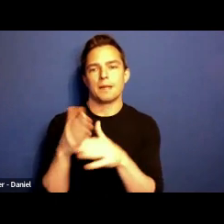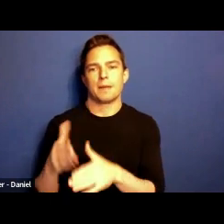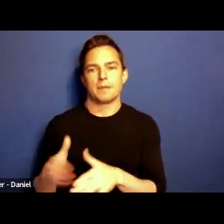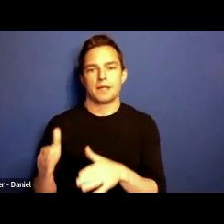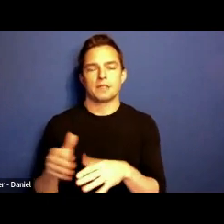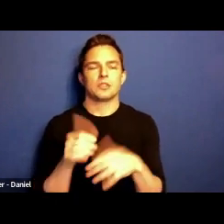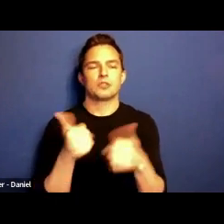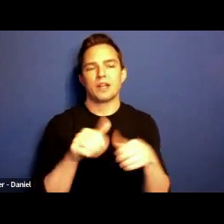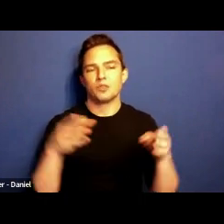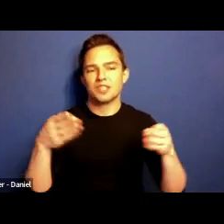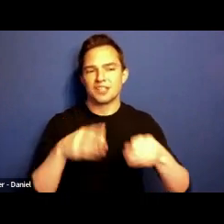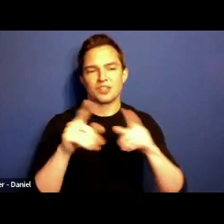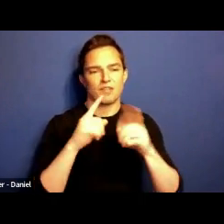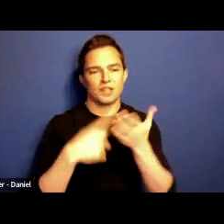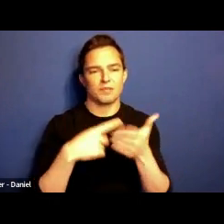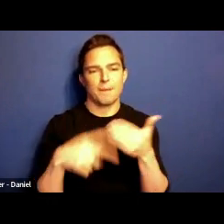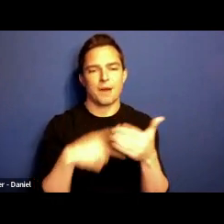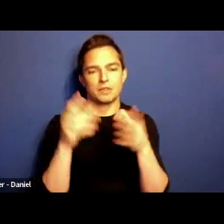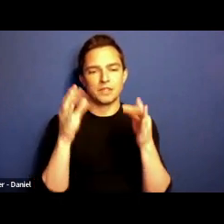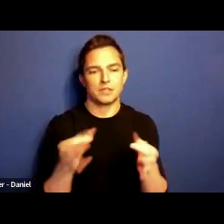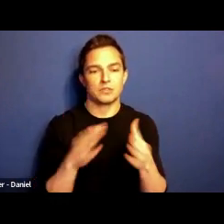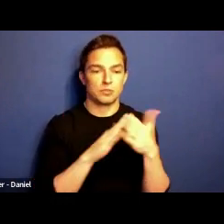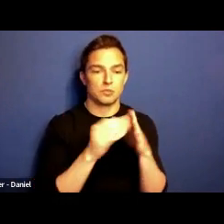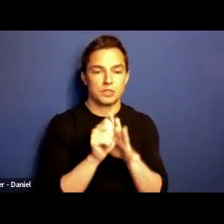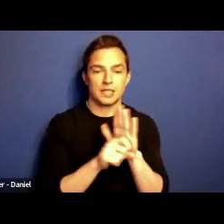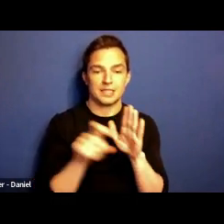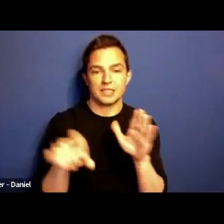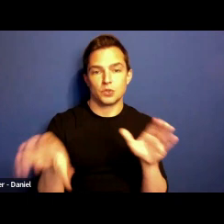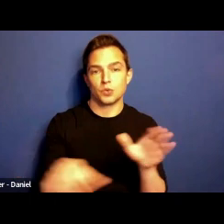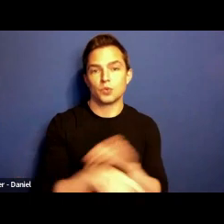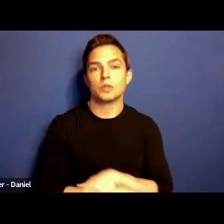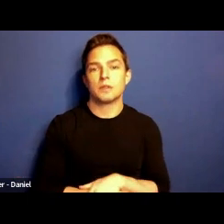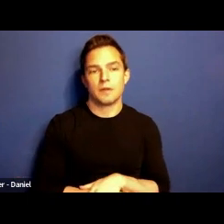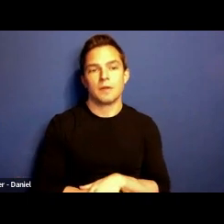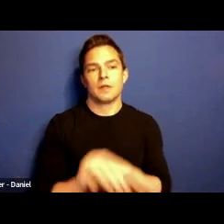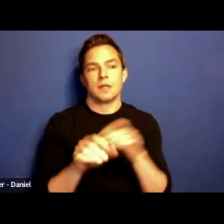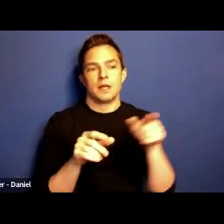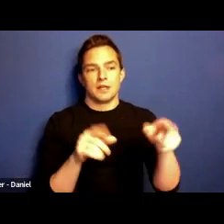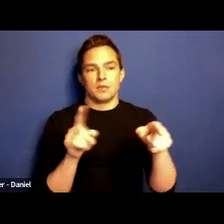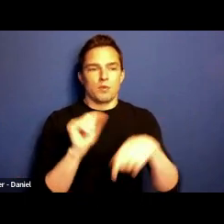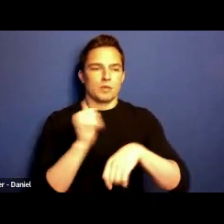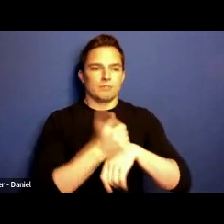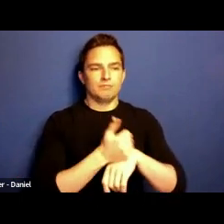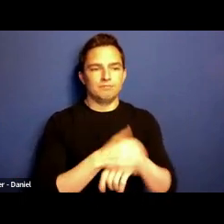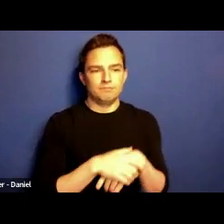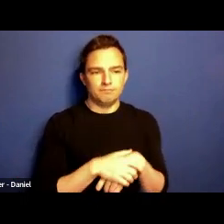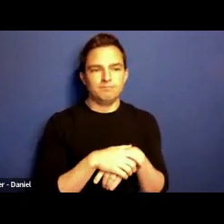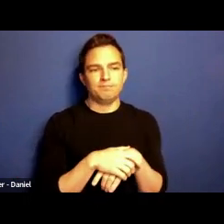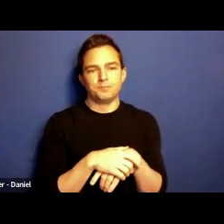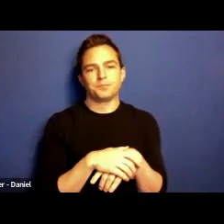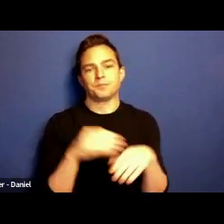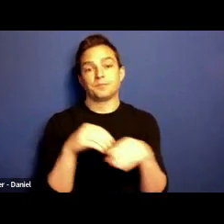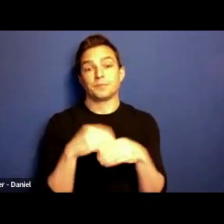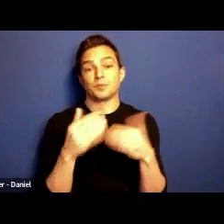the conversation on the decisions that communities and states are needing to make? And this is where we initially landed. We're in the process of applying